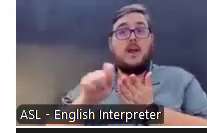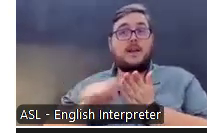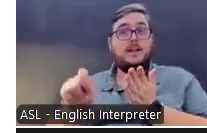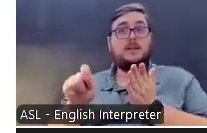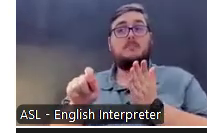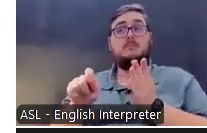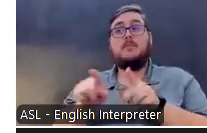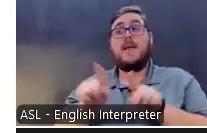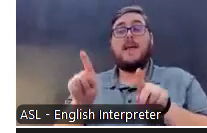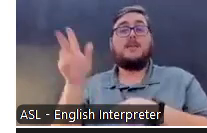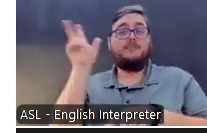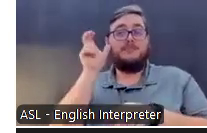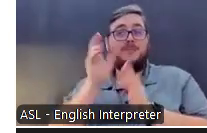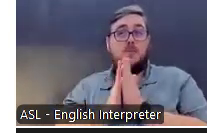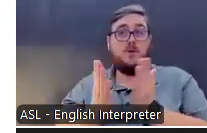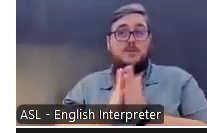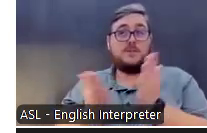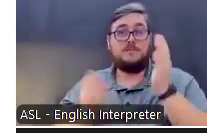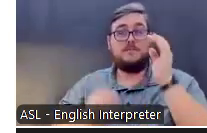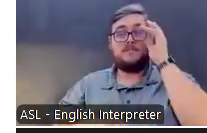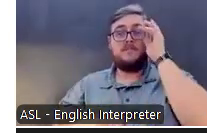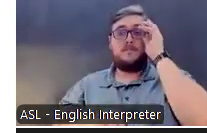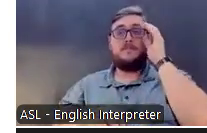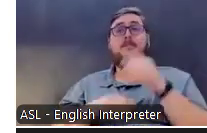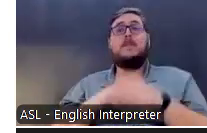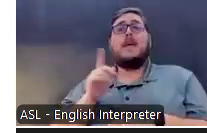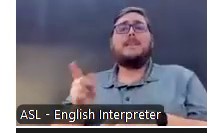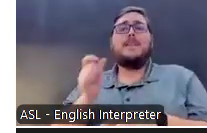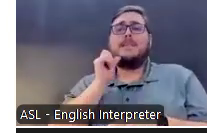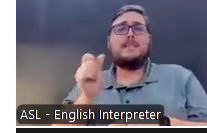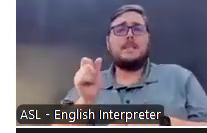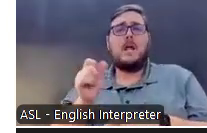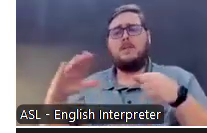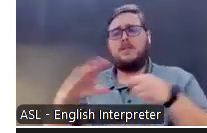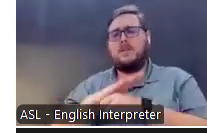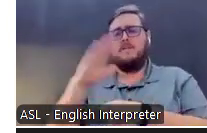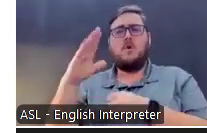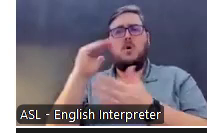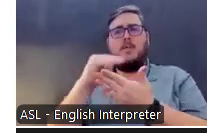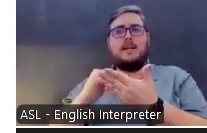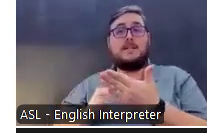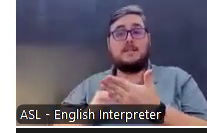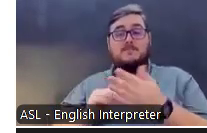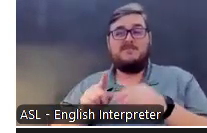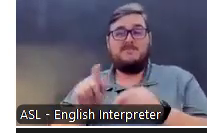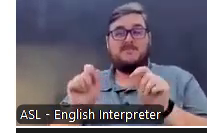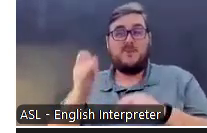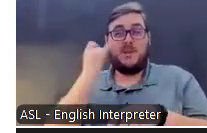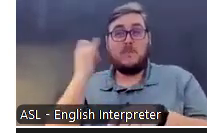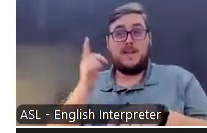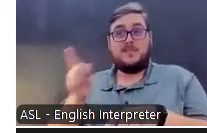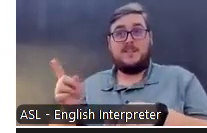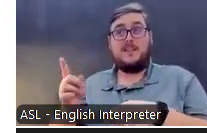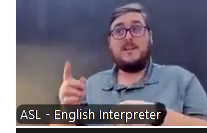and audiobooks. This is not an exhaustive list, and as you can imagine, this list could go on and